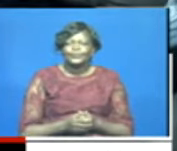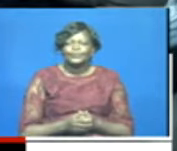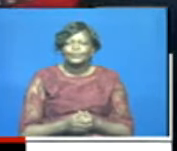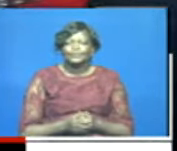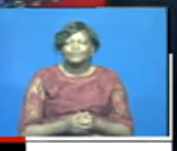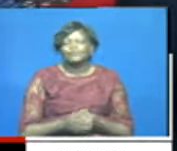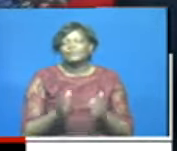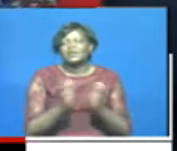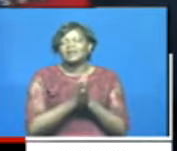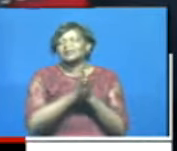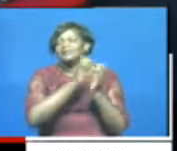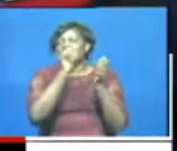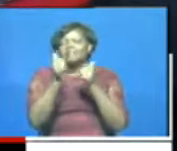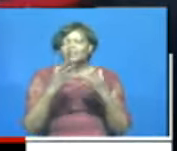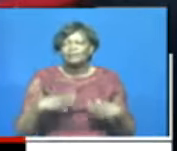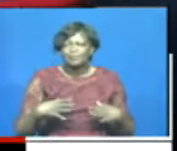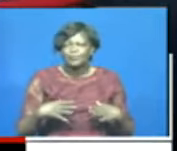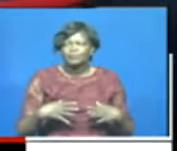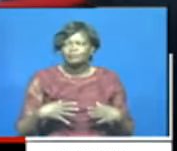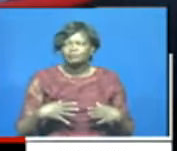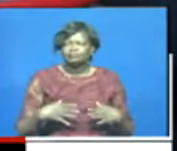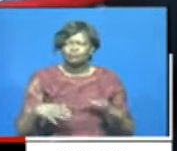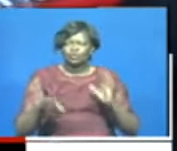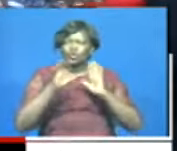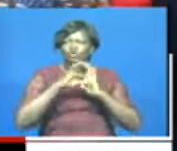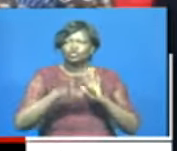among others. Our constitution is very clear.